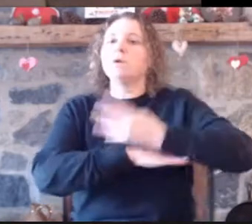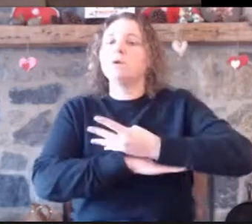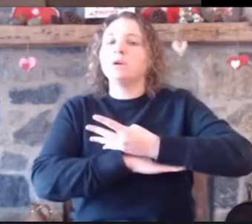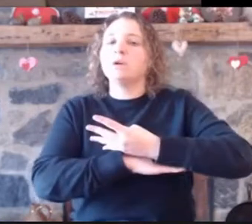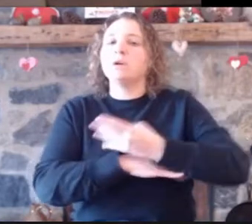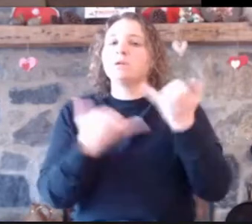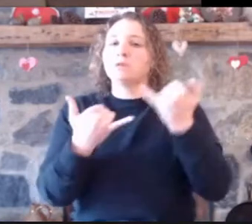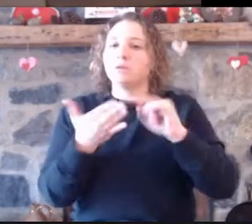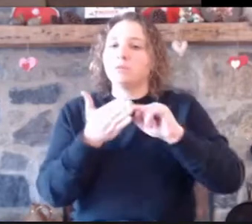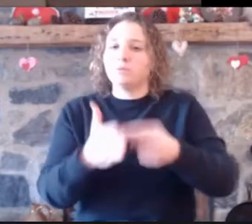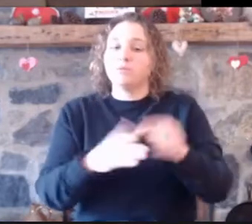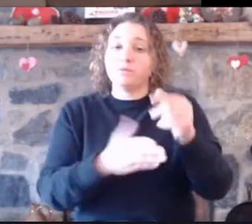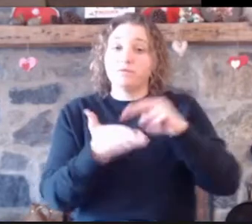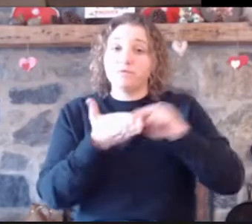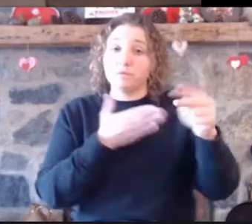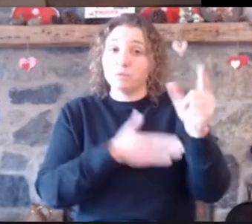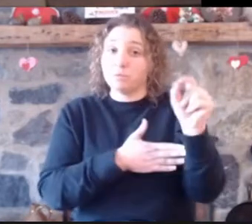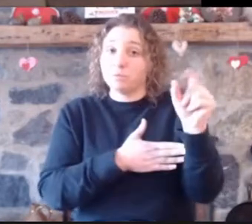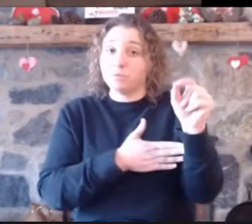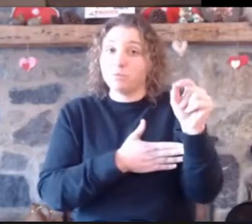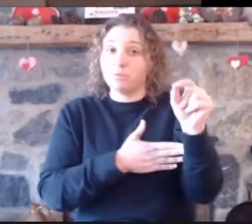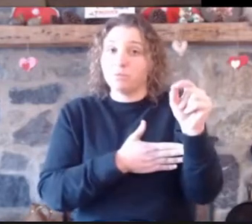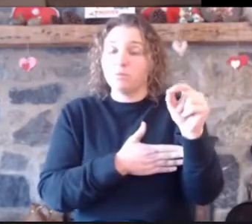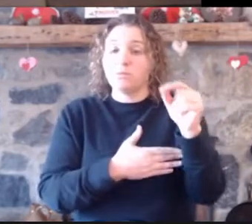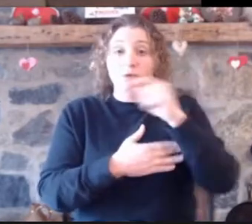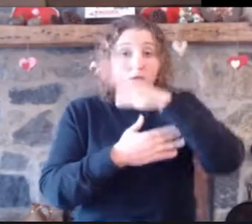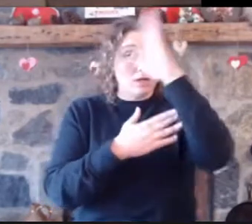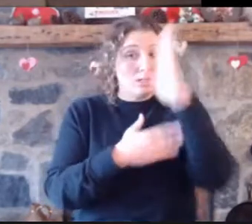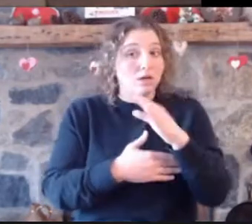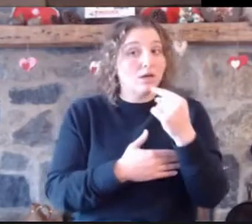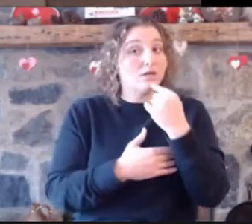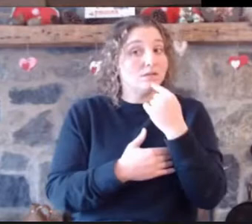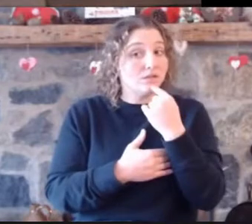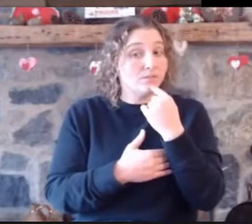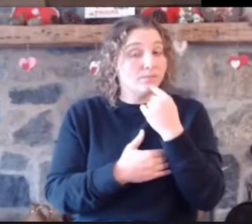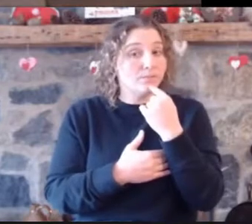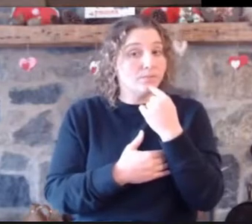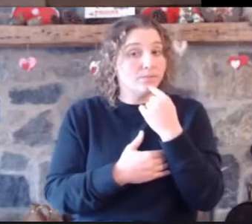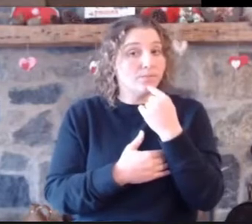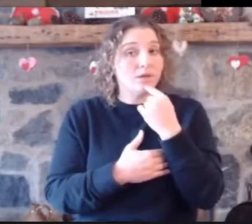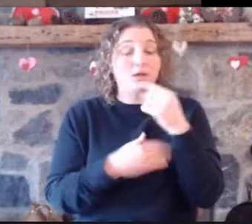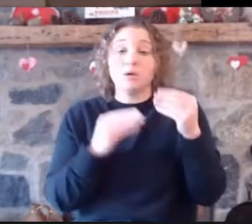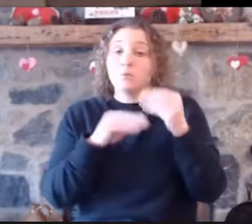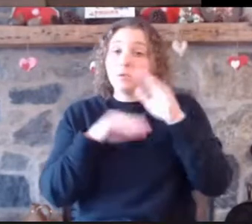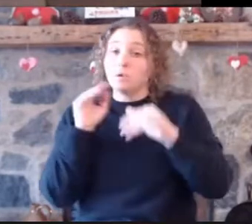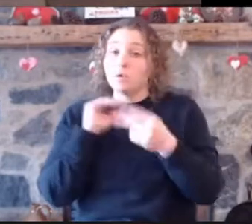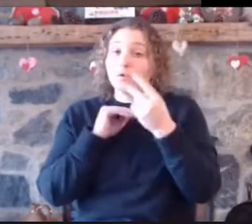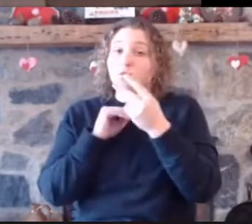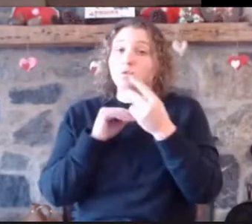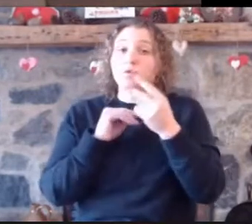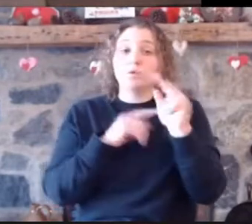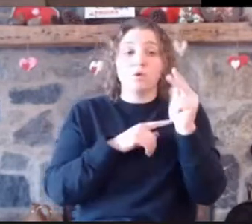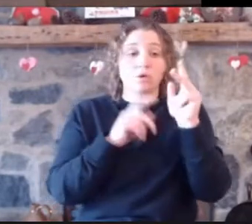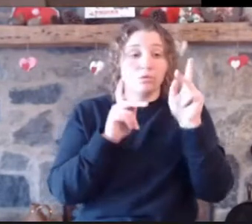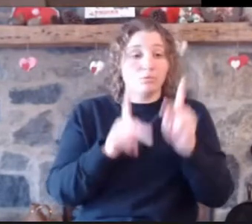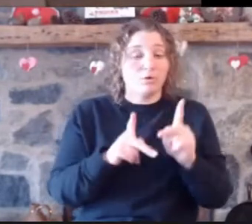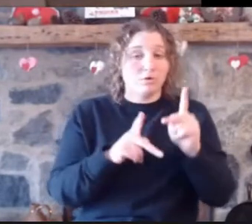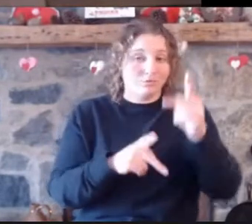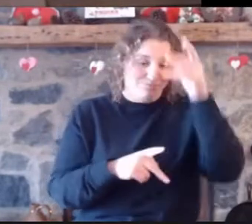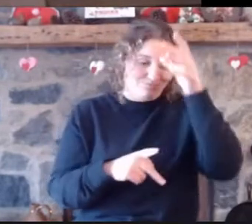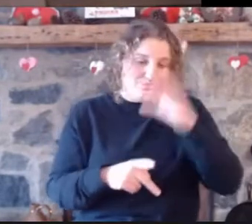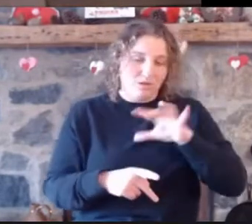up now verse 20. And God said, again, Elohim, more than two, third person masculine singular,